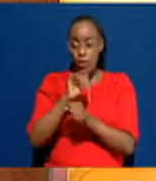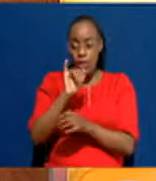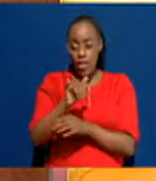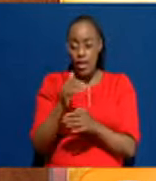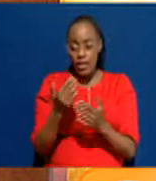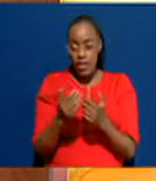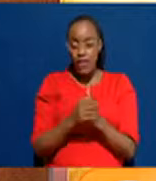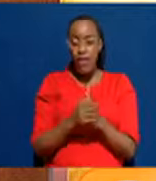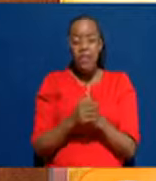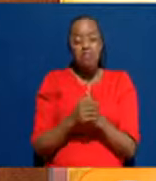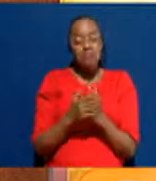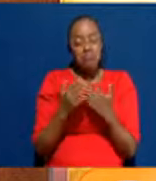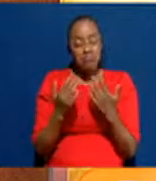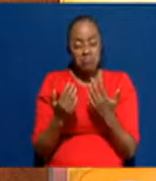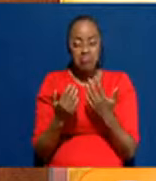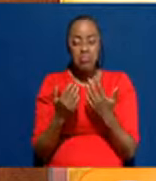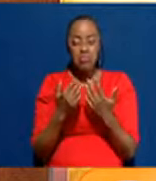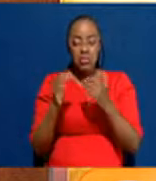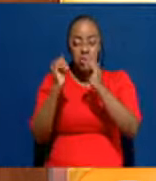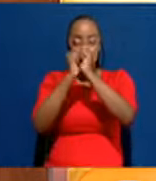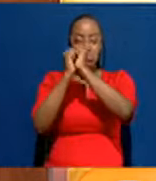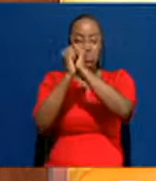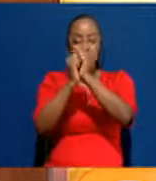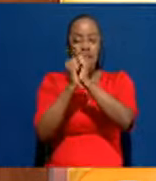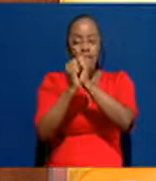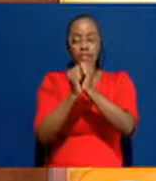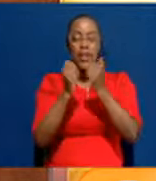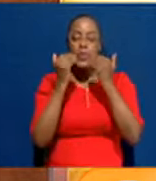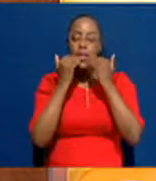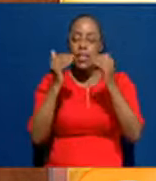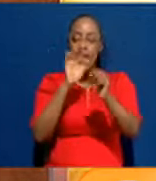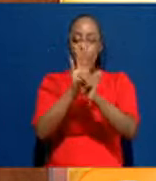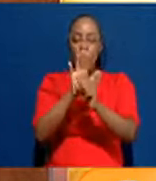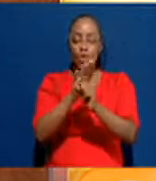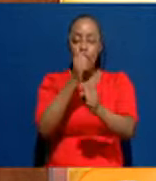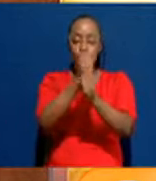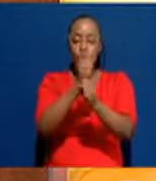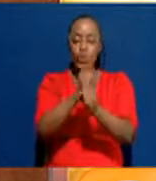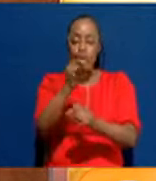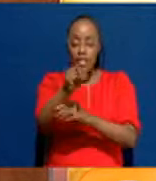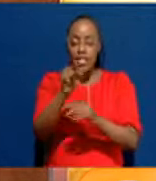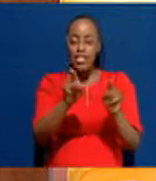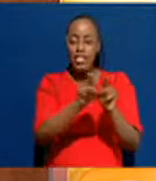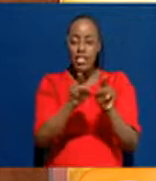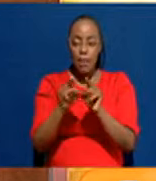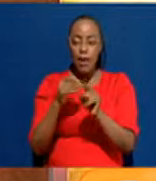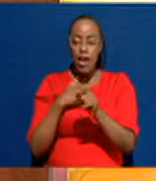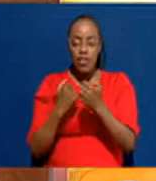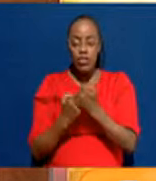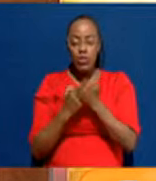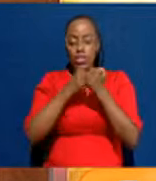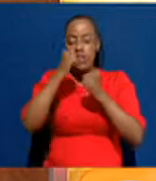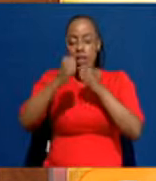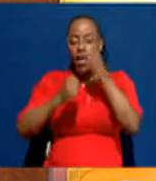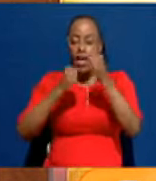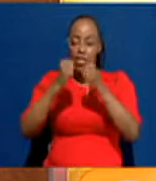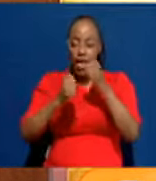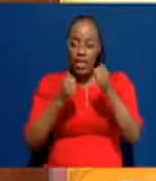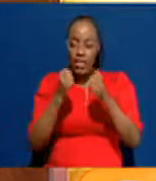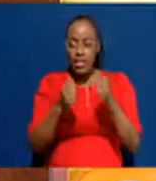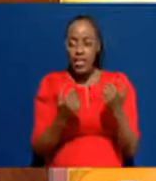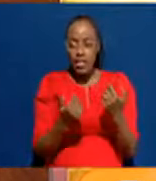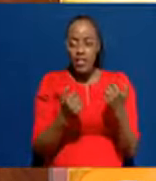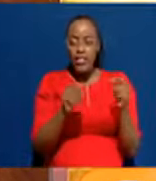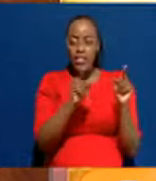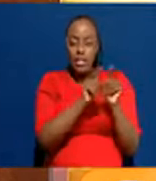EAU, wame kuwa pamoja. Na tunawashukuru kwa kufanya hii random test, kutusaidia at least